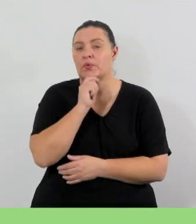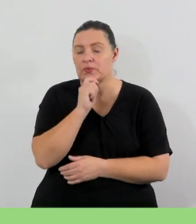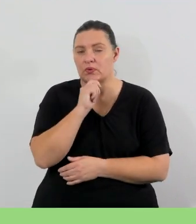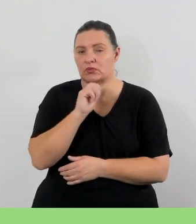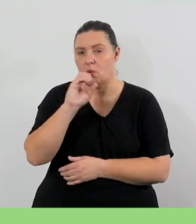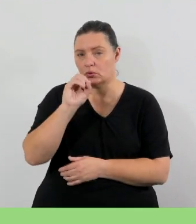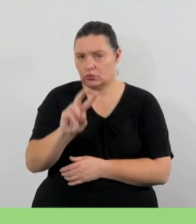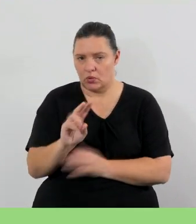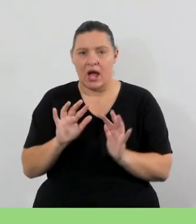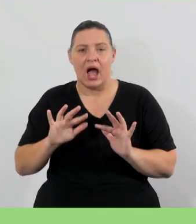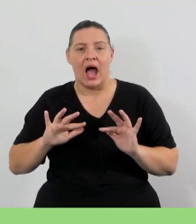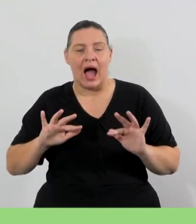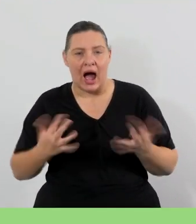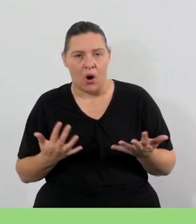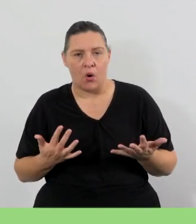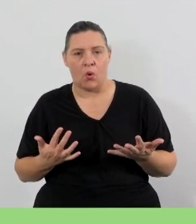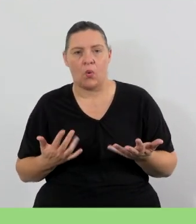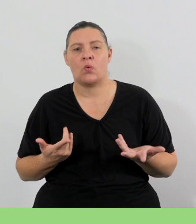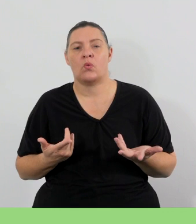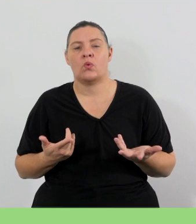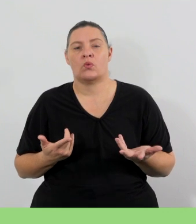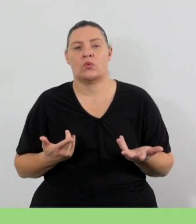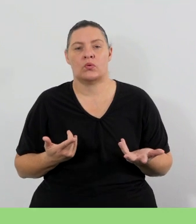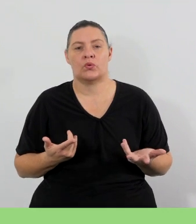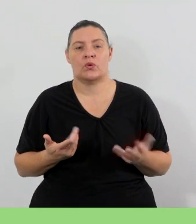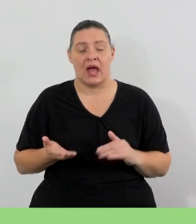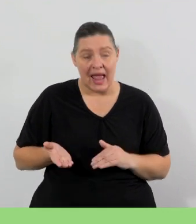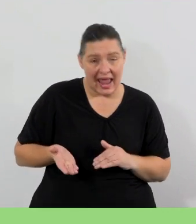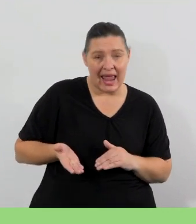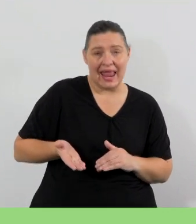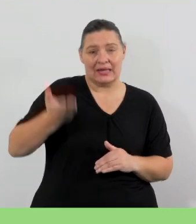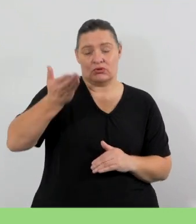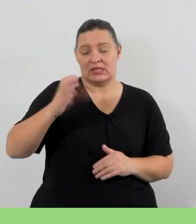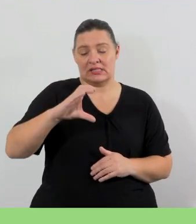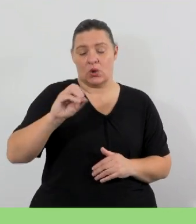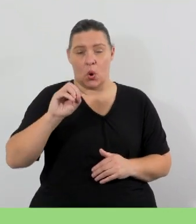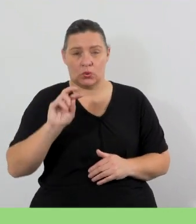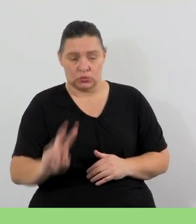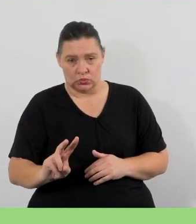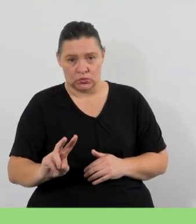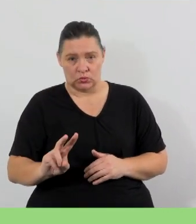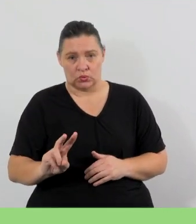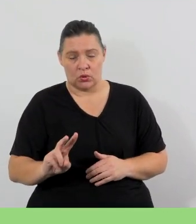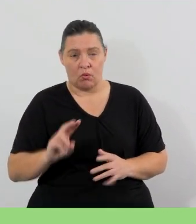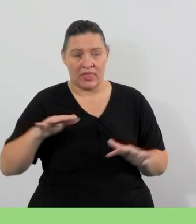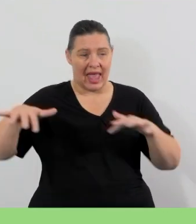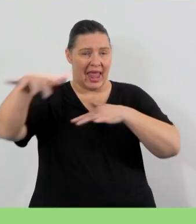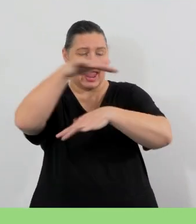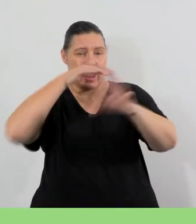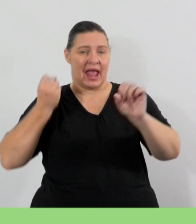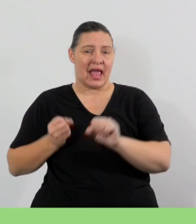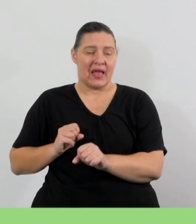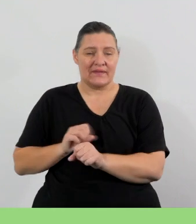oxygen, how would a sudden increase in carbon dioxide in the